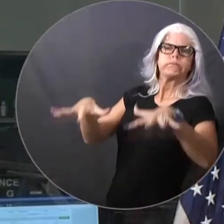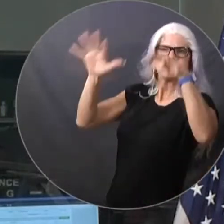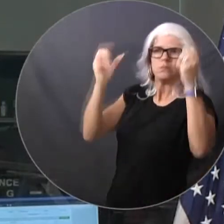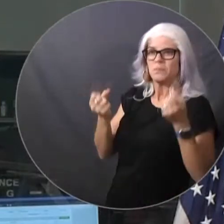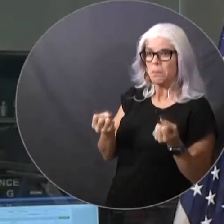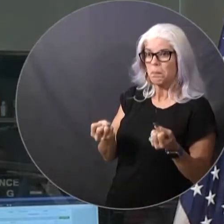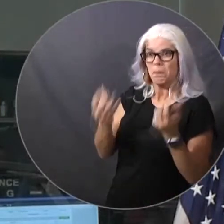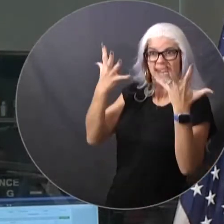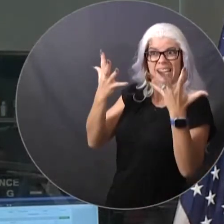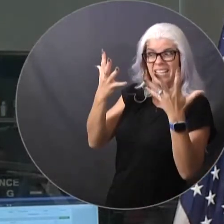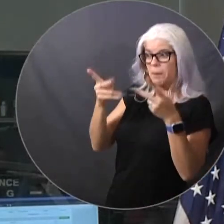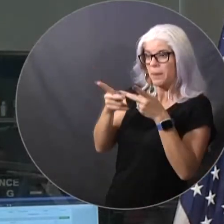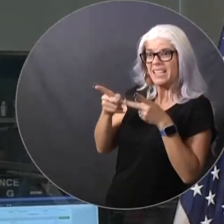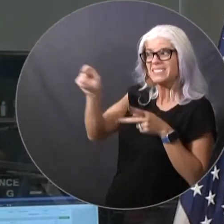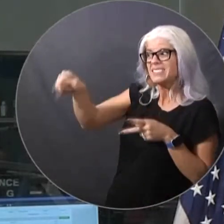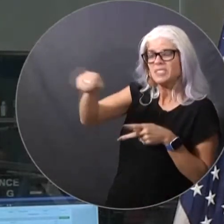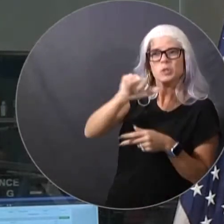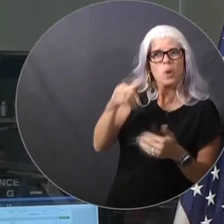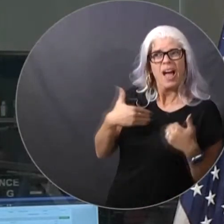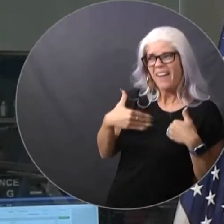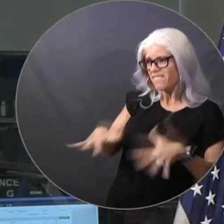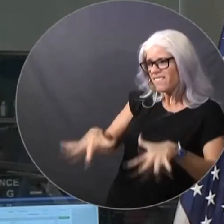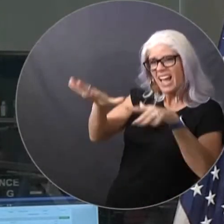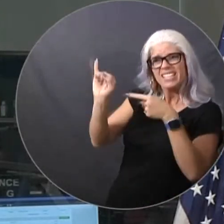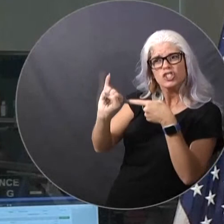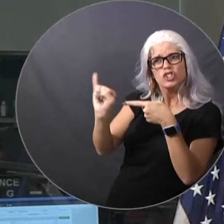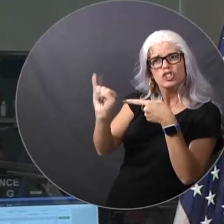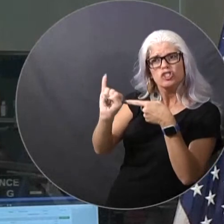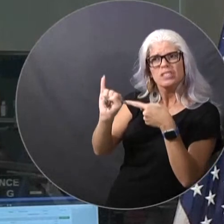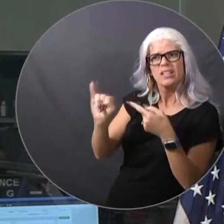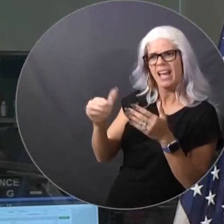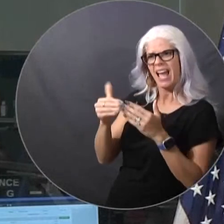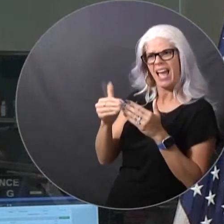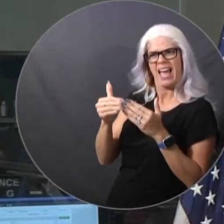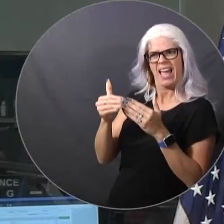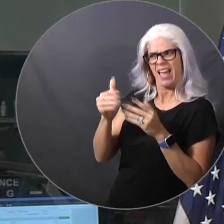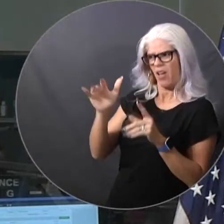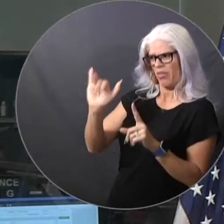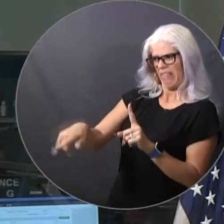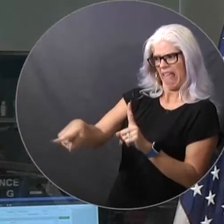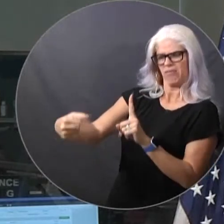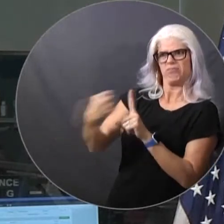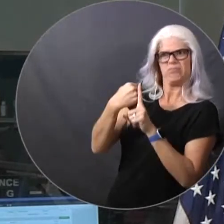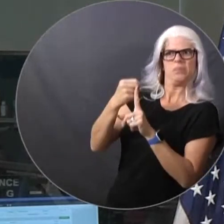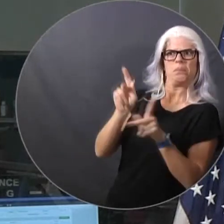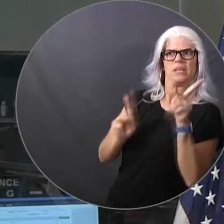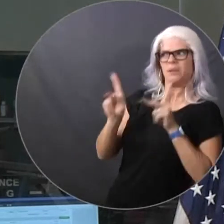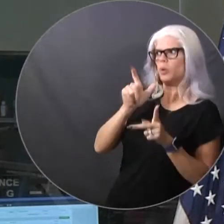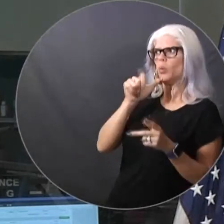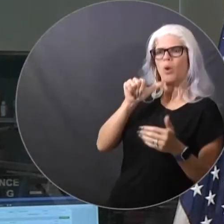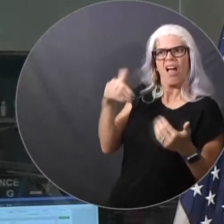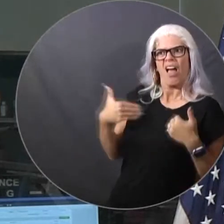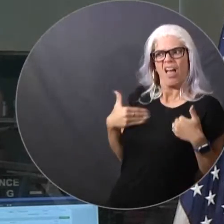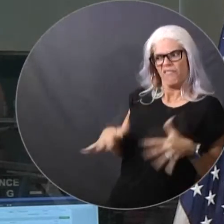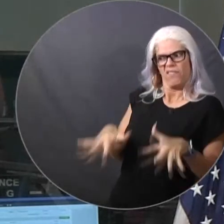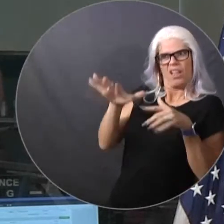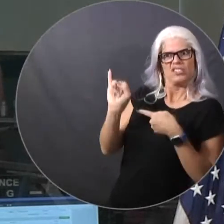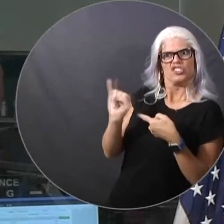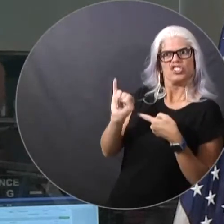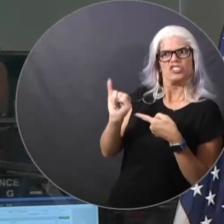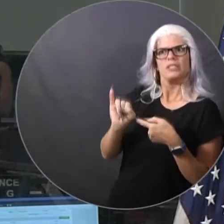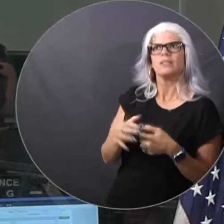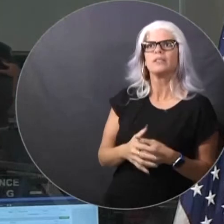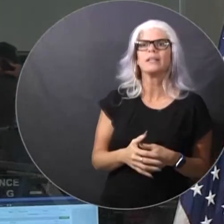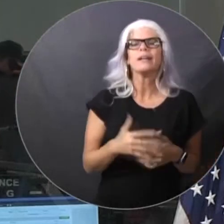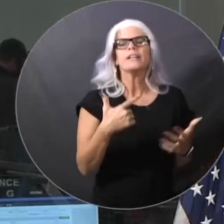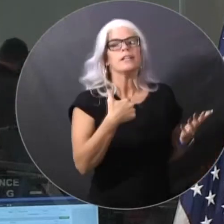have a sense of, how exposed a lot of these people are who don't have coverage from flood insurance? Not yet, but I think the issue is